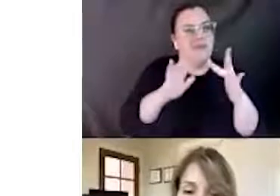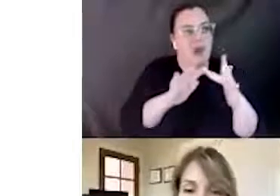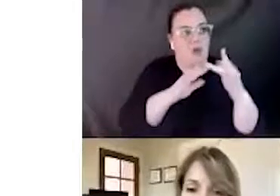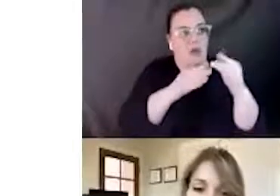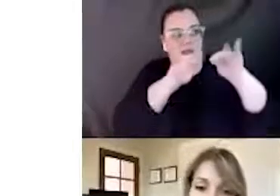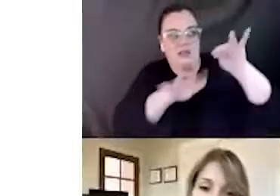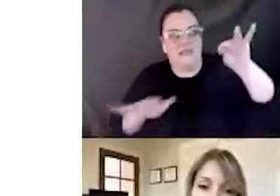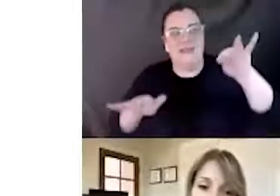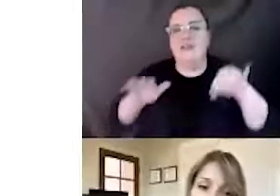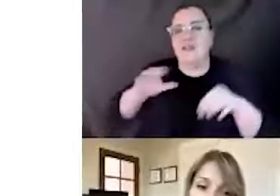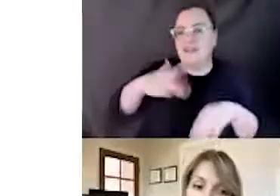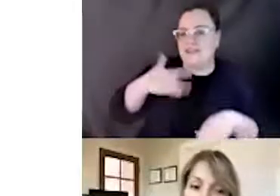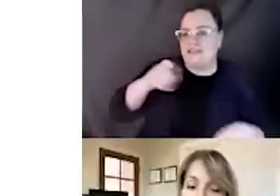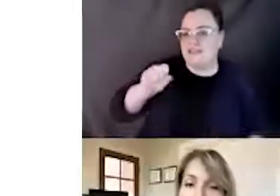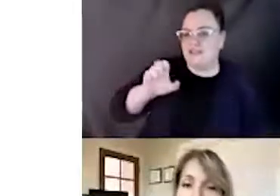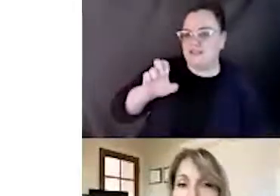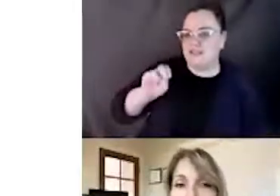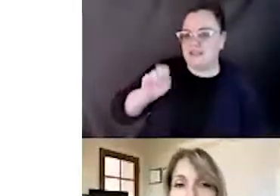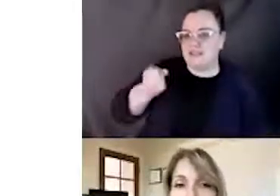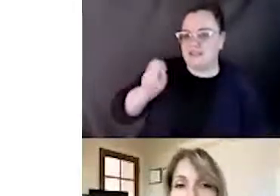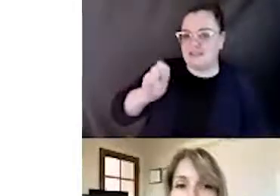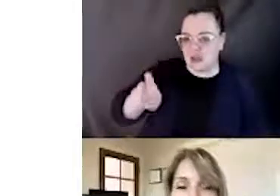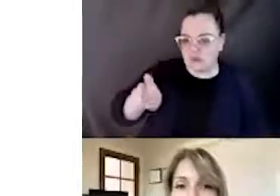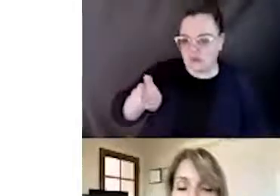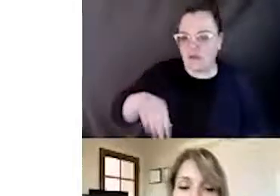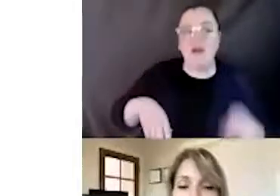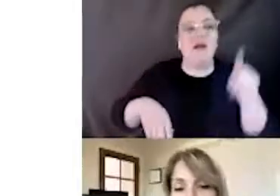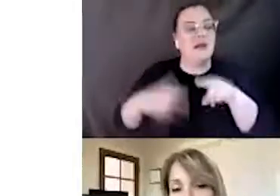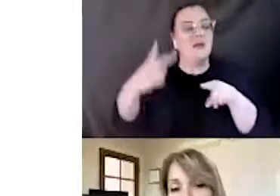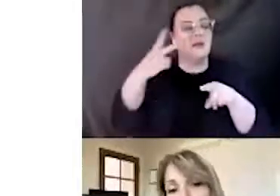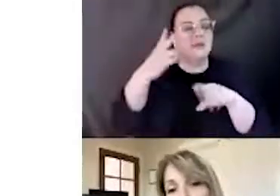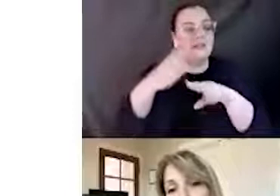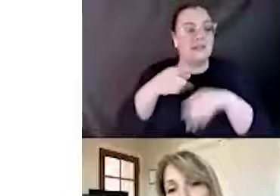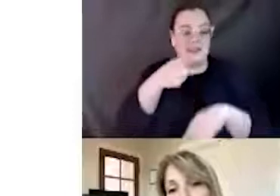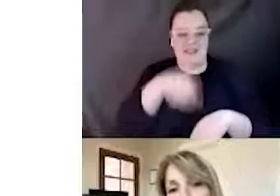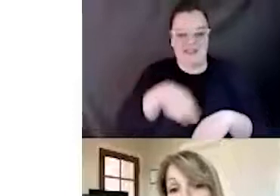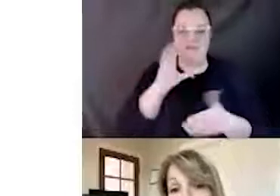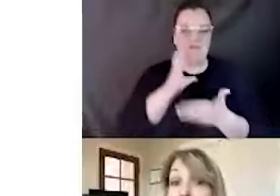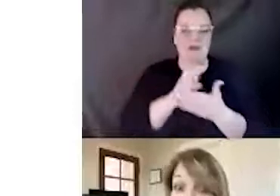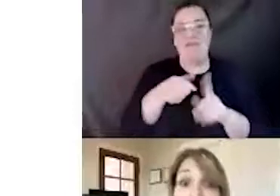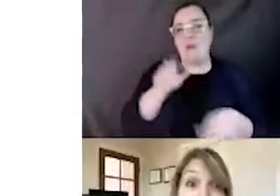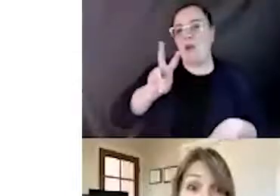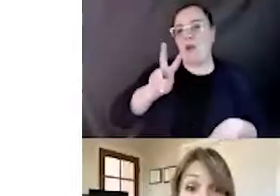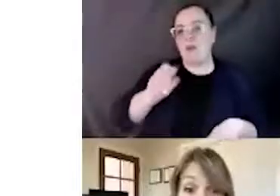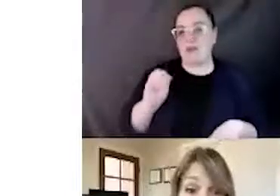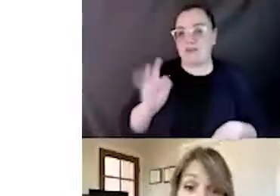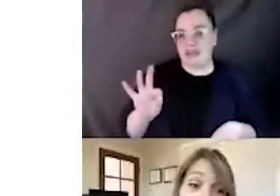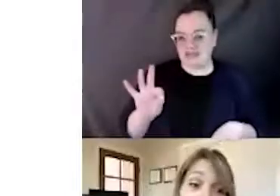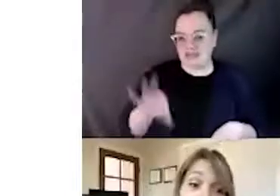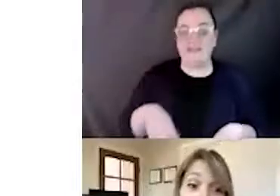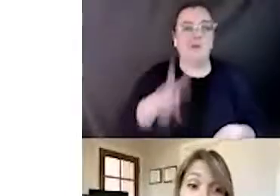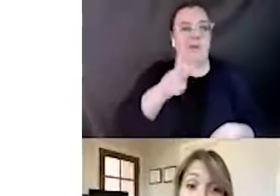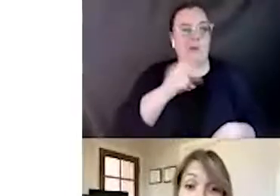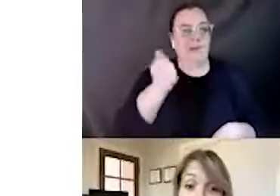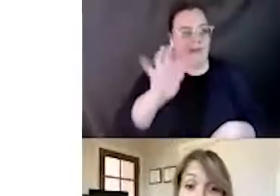little bit outdated, but it shows currently installed and planned stations as of 2019. There are a lot of stations here, and that